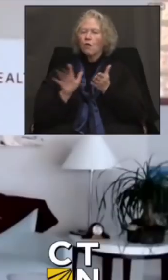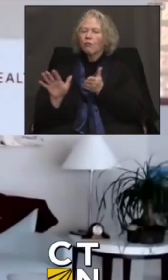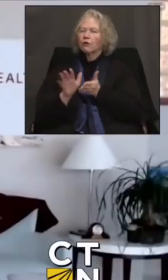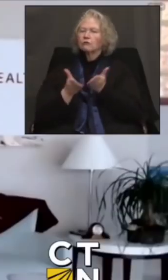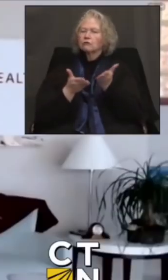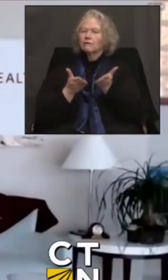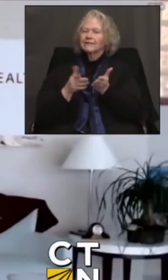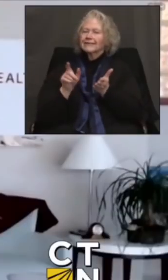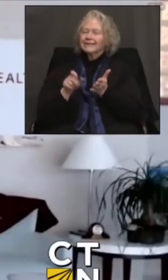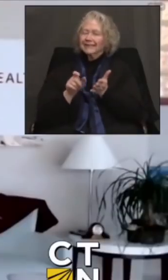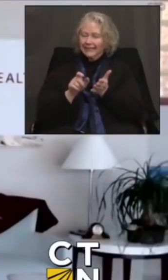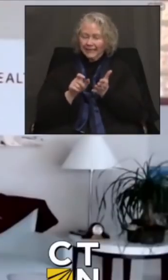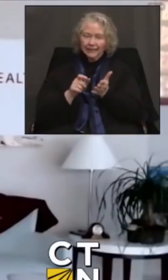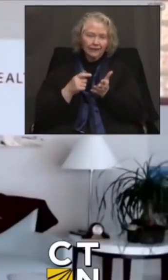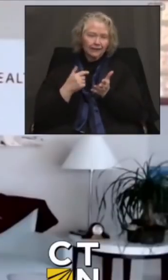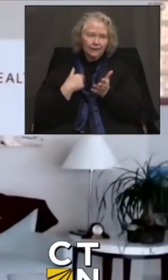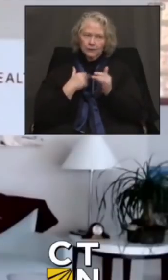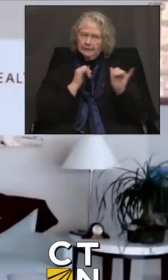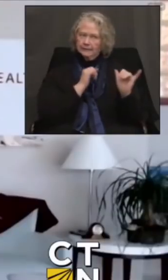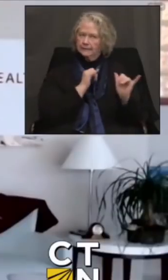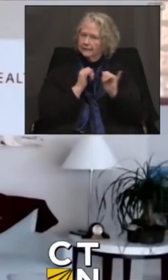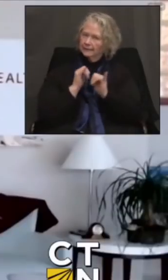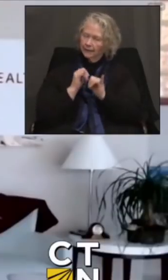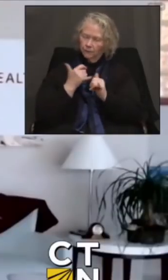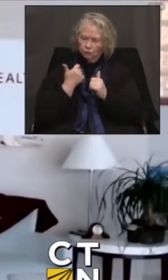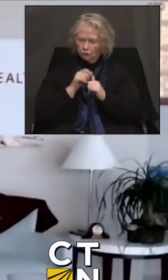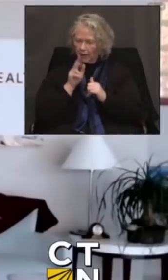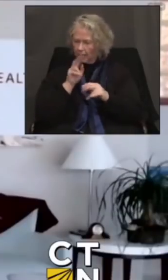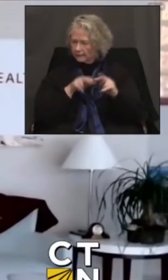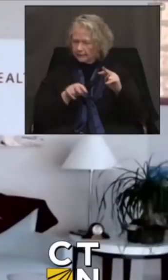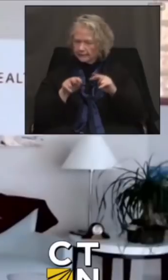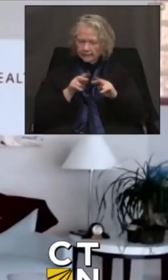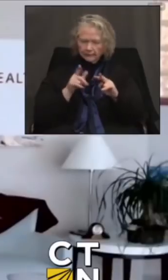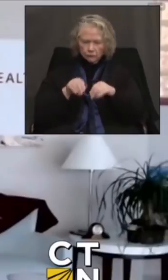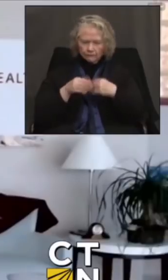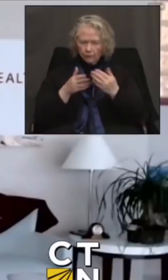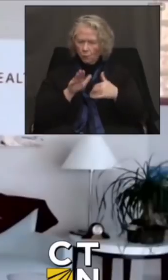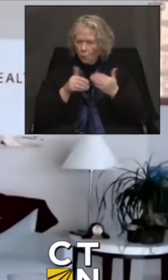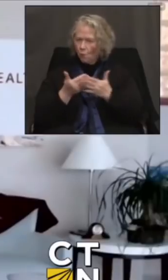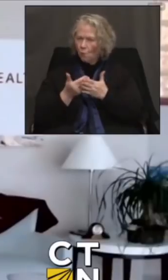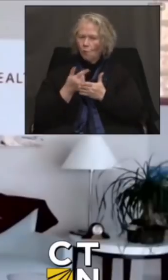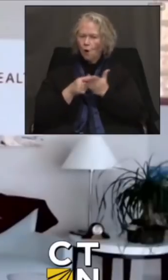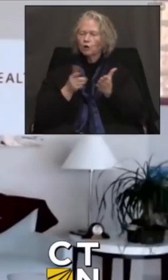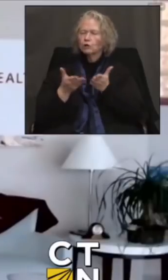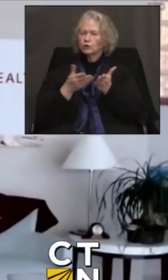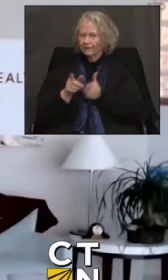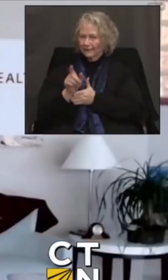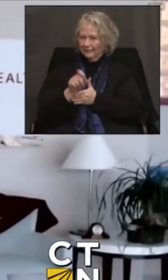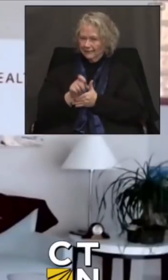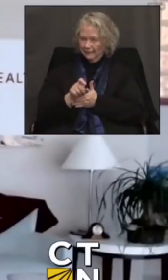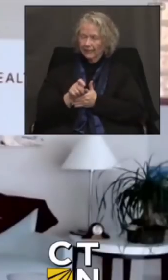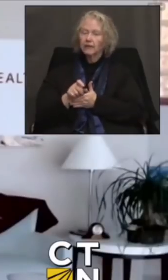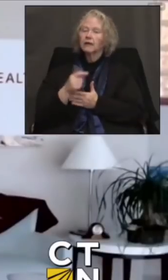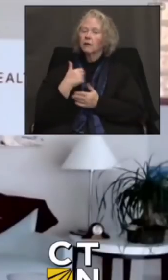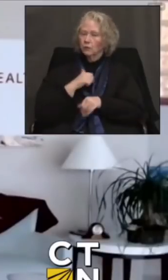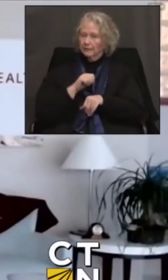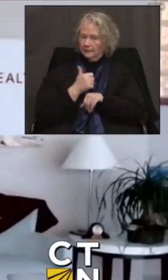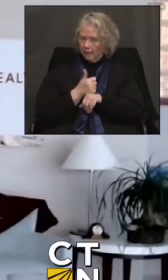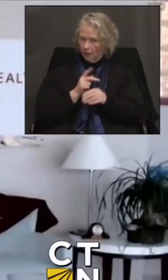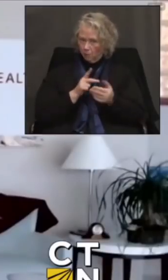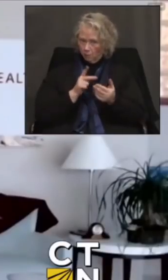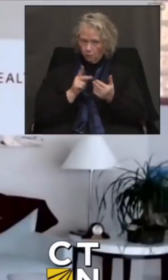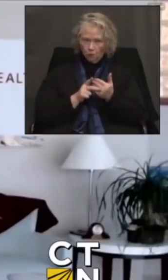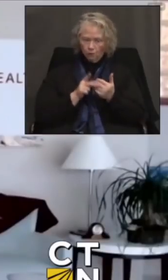And we're working, just like every other healthcare organization, to wrap those services around those patients. We've established a program, as